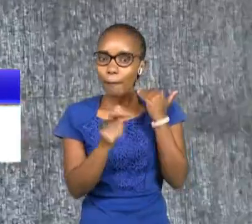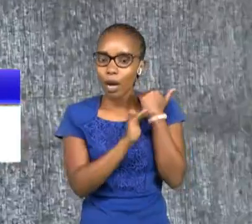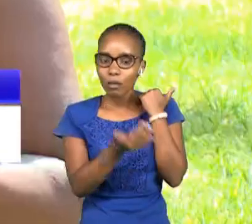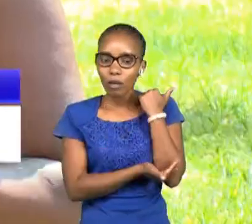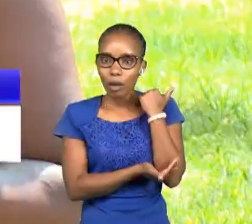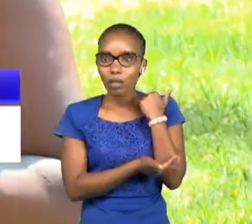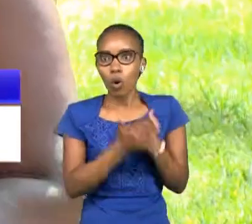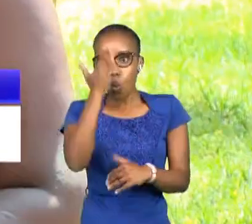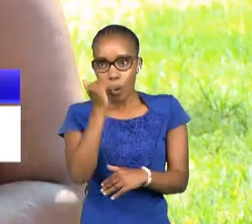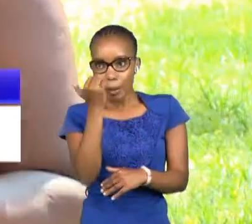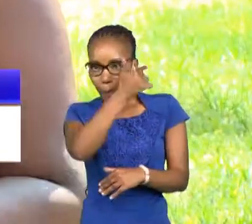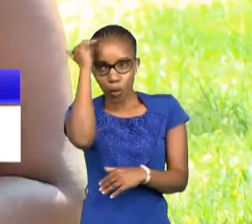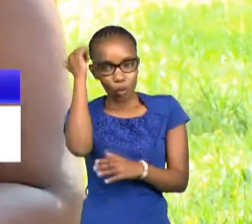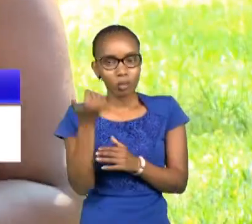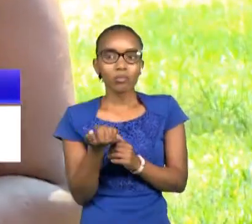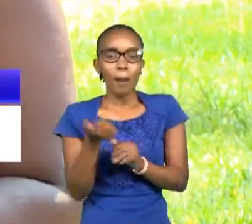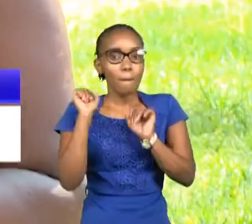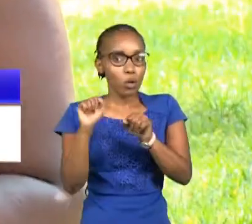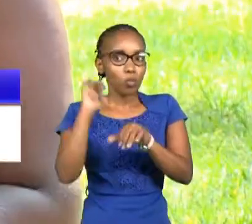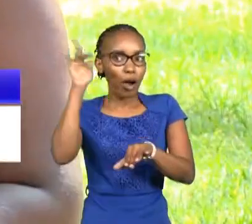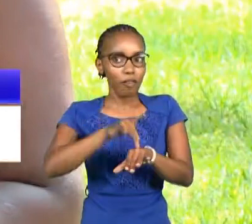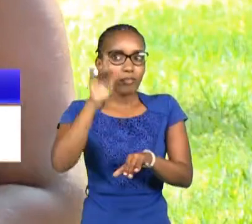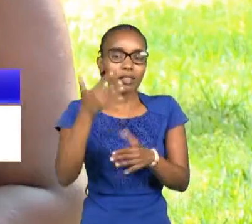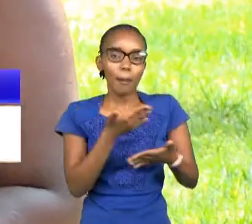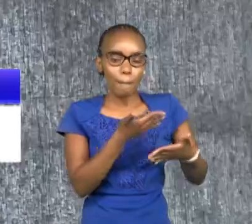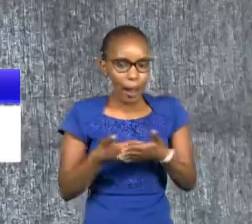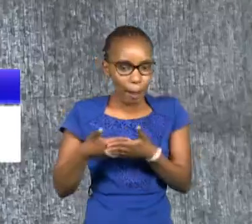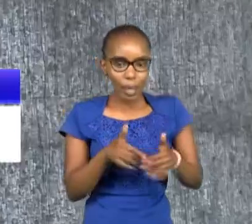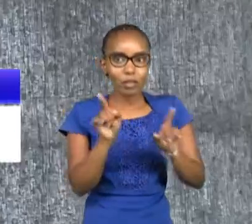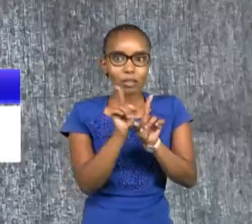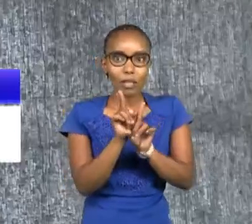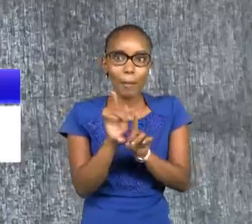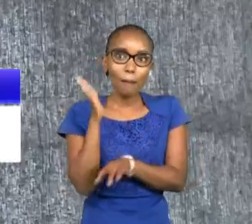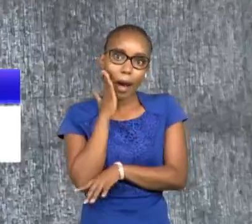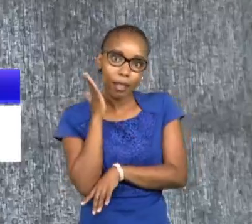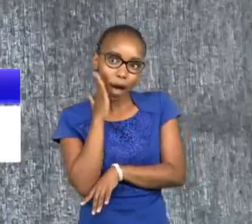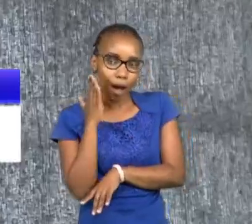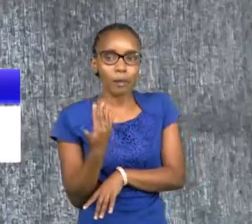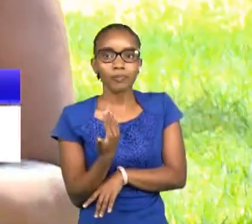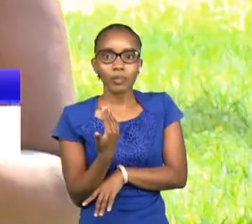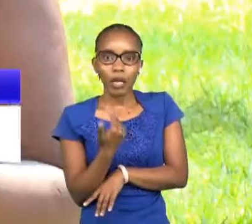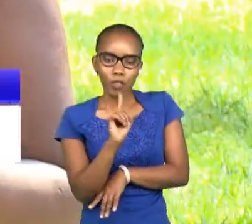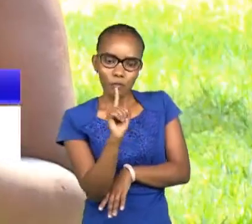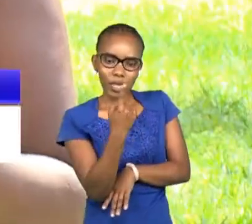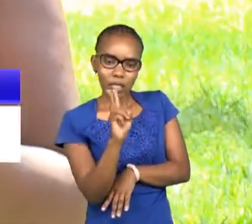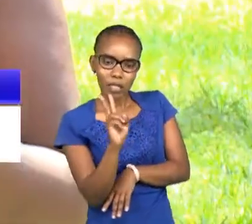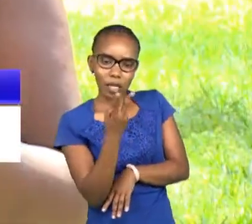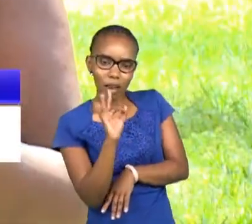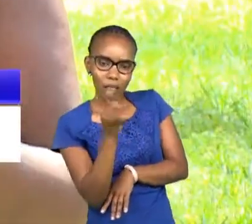be fatal It can prove fatal for even the mom and the child. So you find the first trimester is the